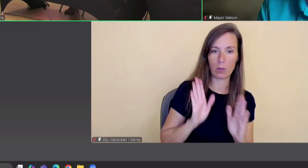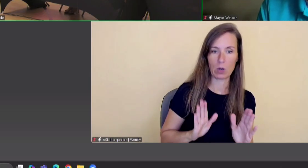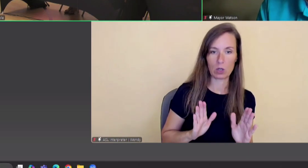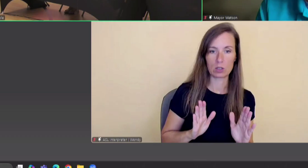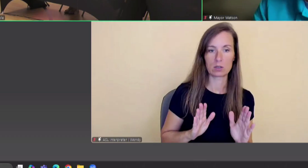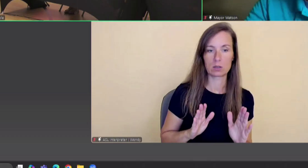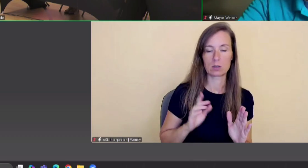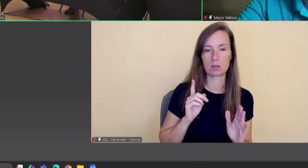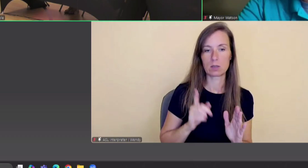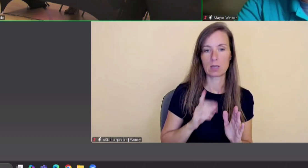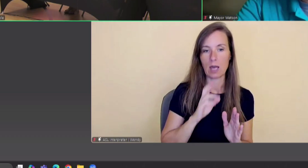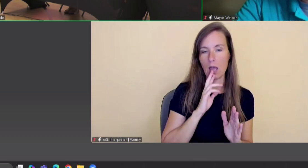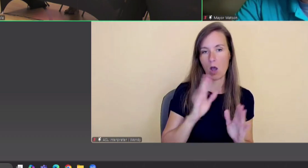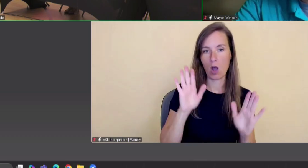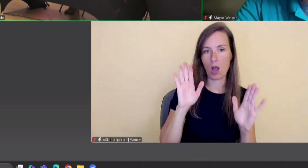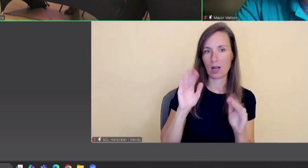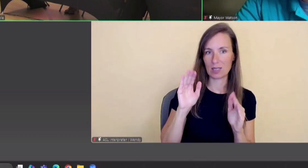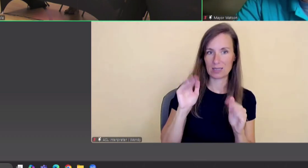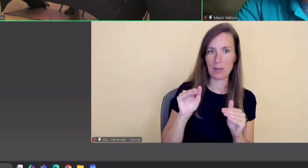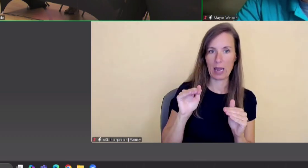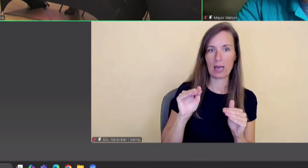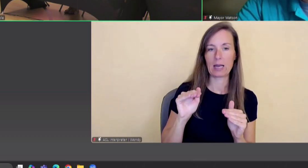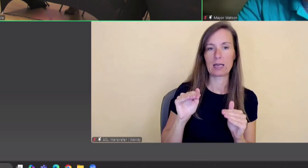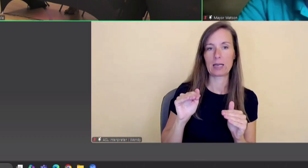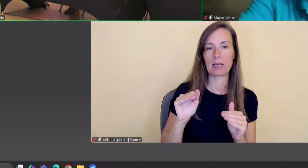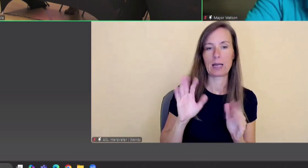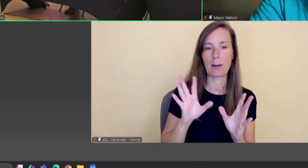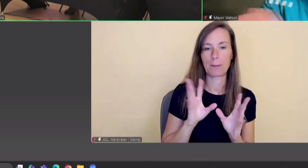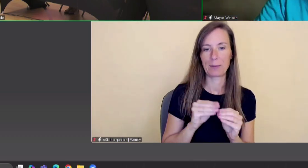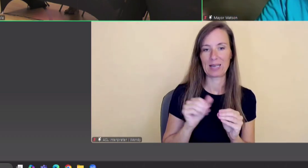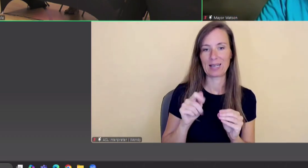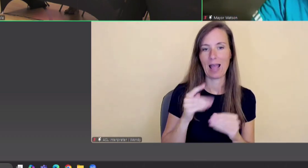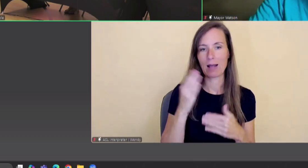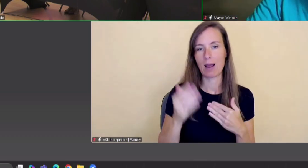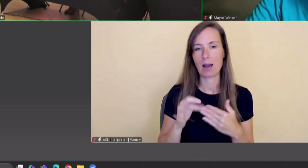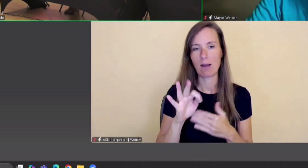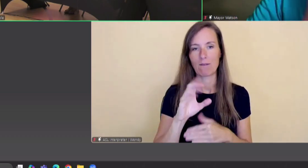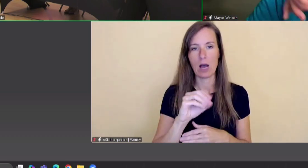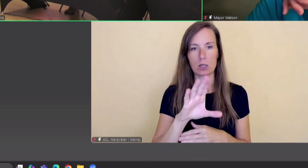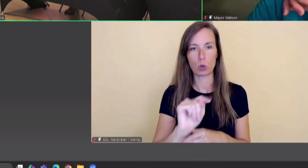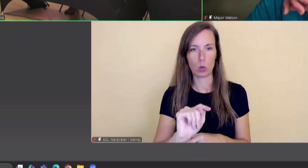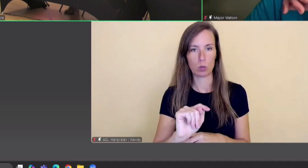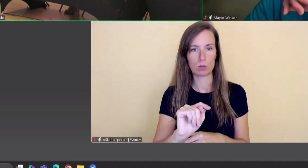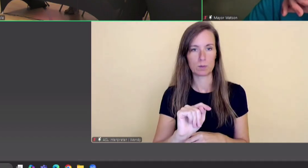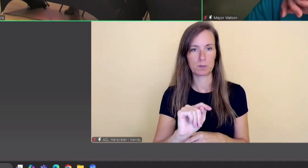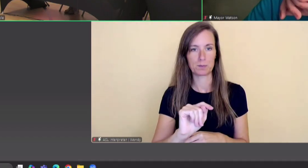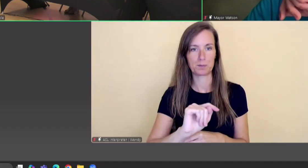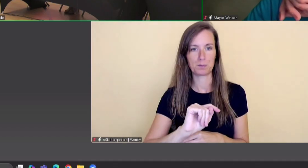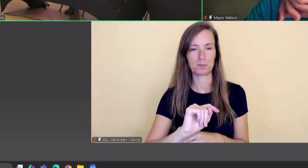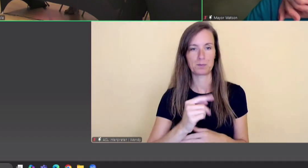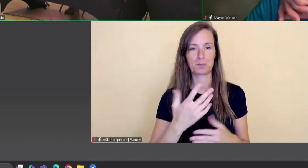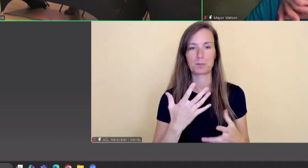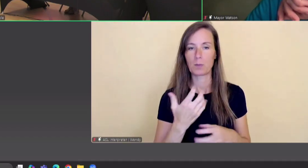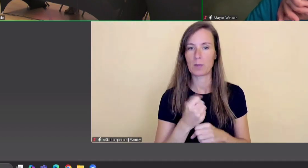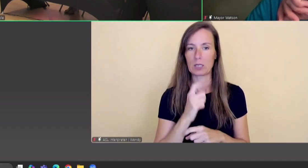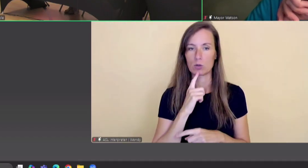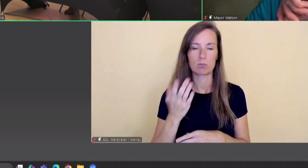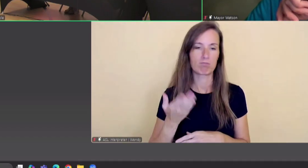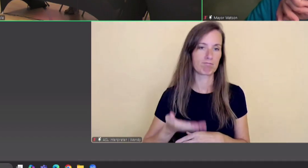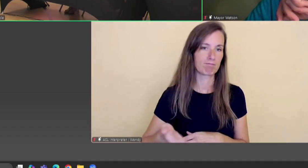anticipating a meeting at the end of October. So just wanted to make you all aware of